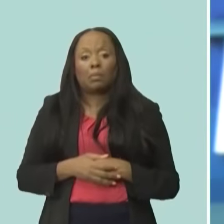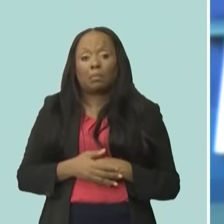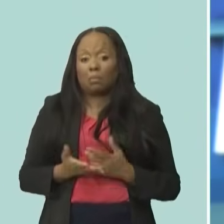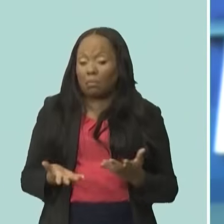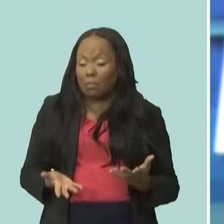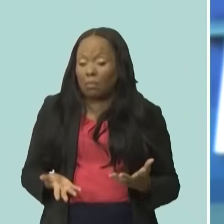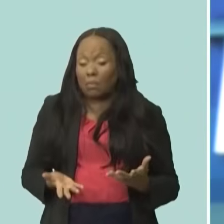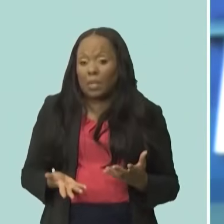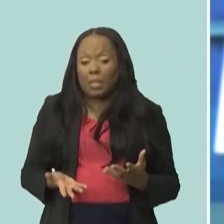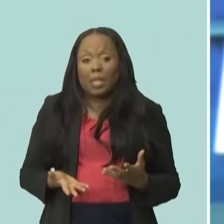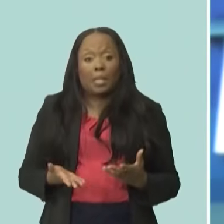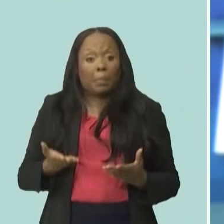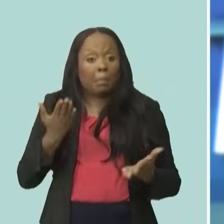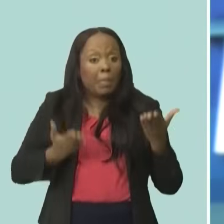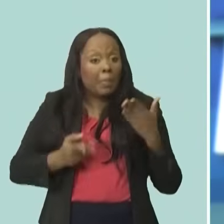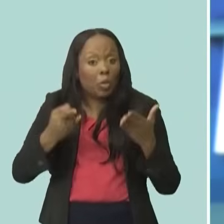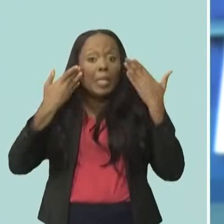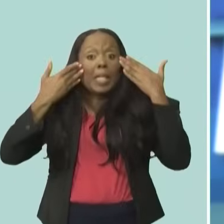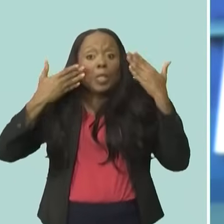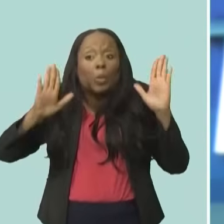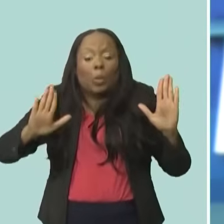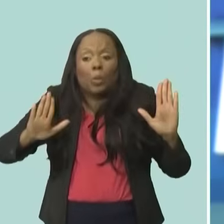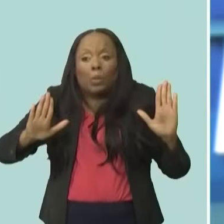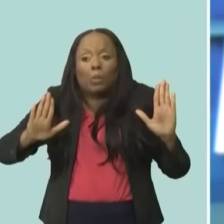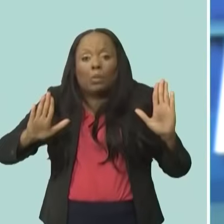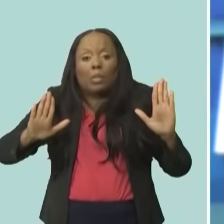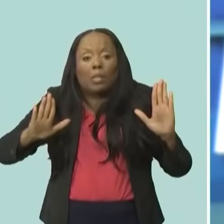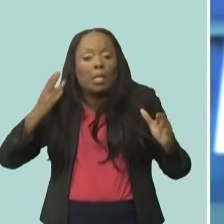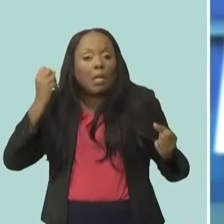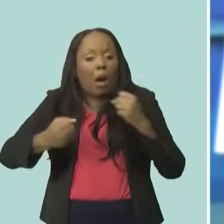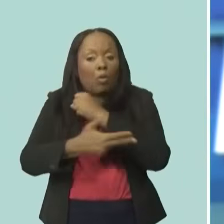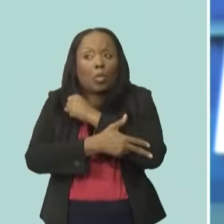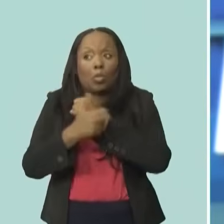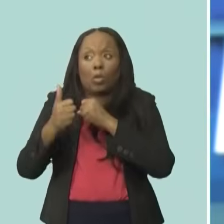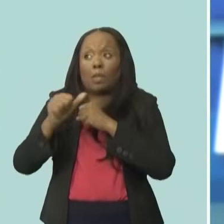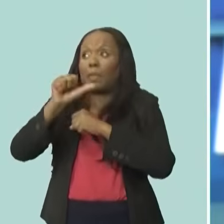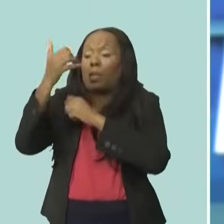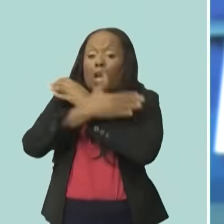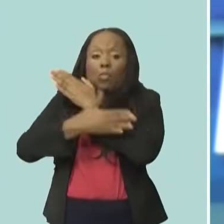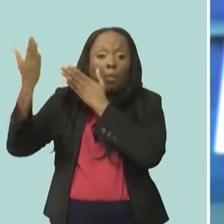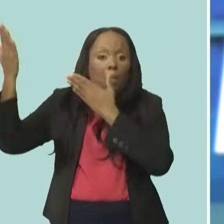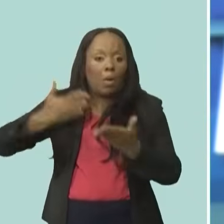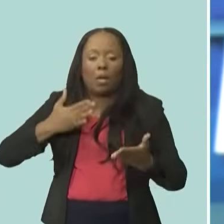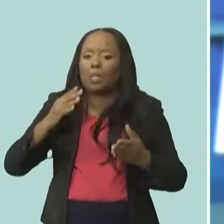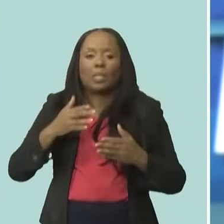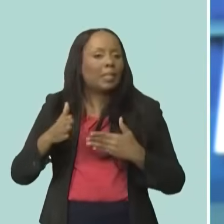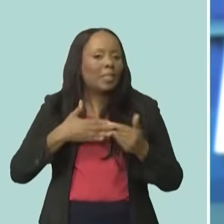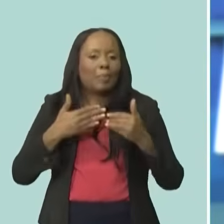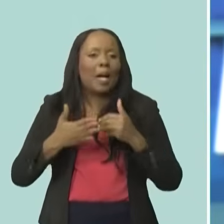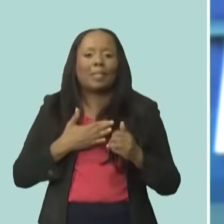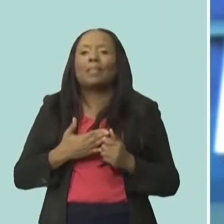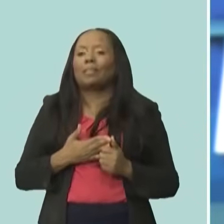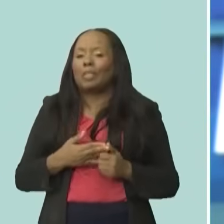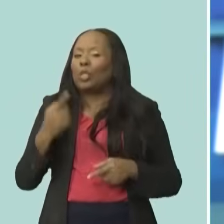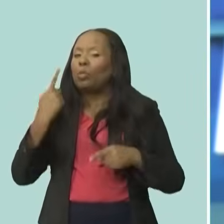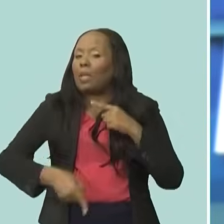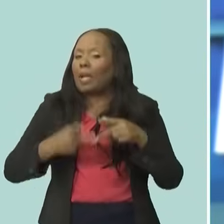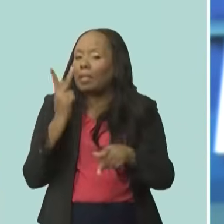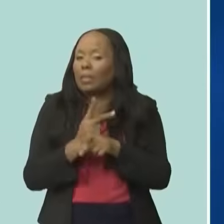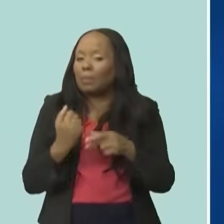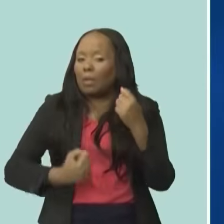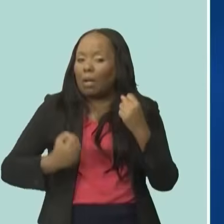car scam intercepted by police at the weekend. The insurance officials say the condition is new to the industry.